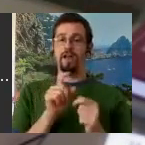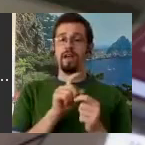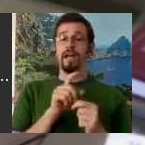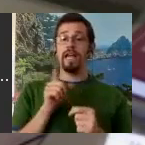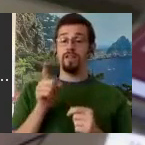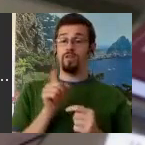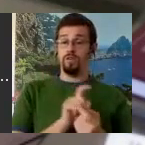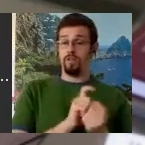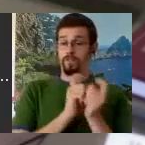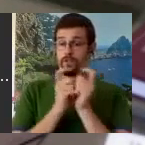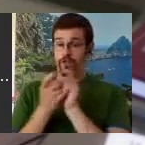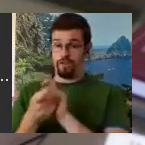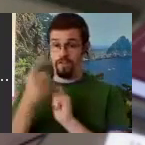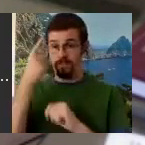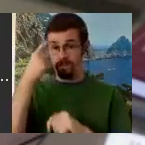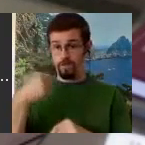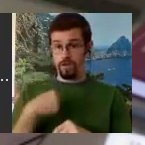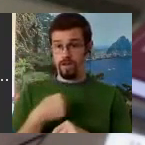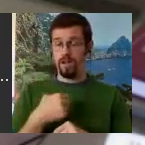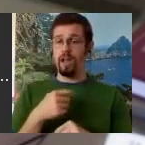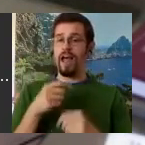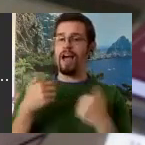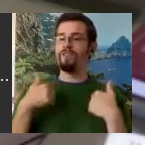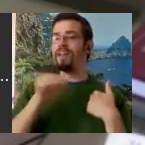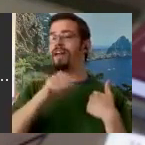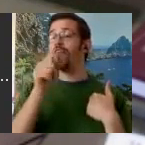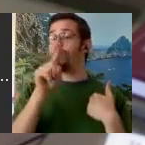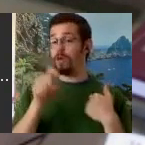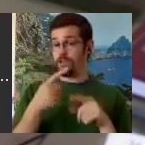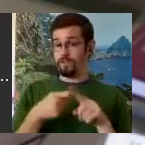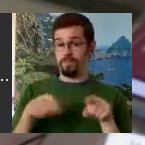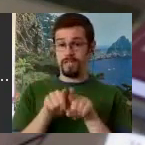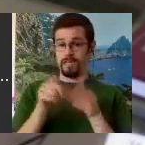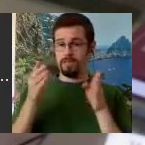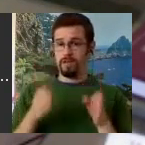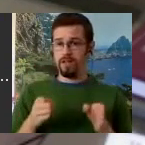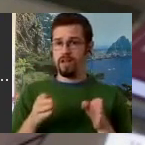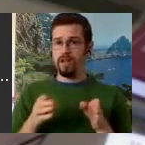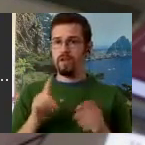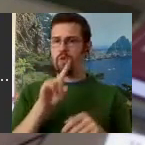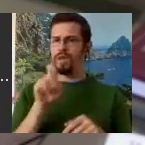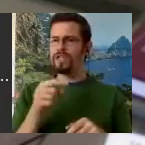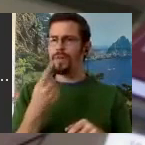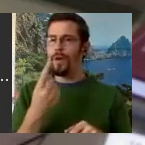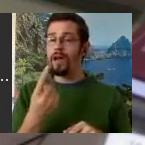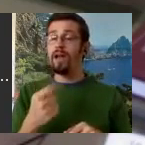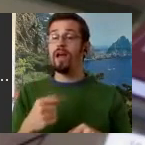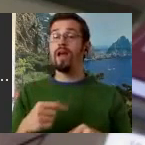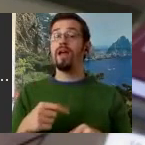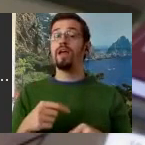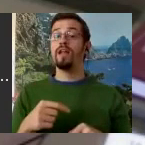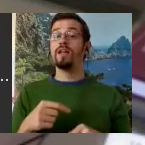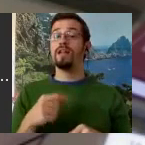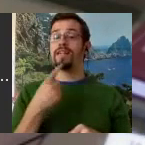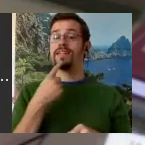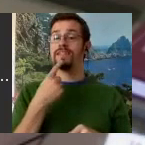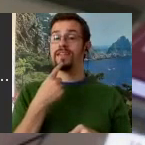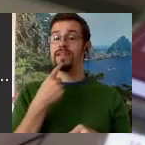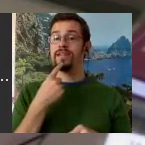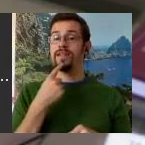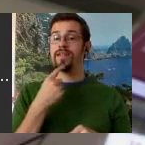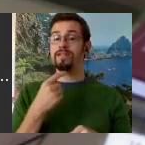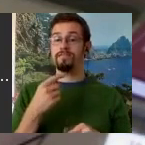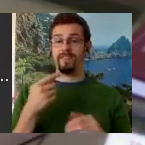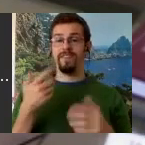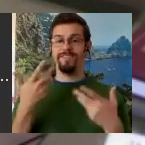us. And I have a question again from him. Question 1, I guess. It says Machado, I have